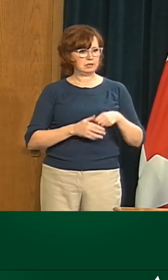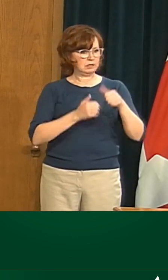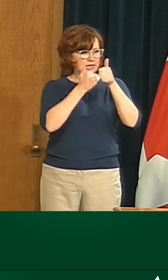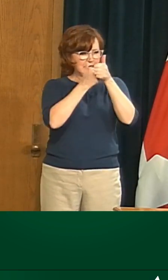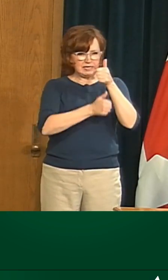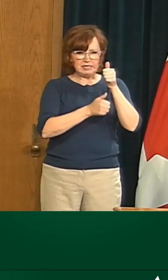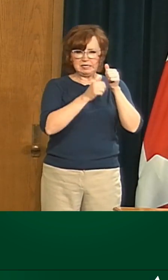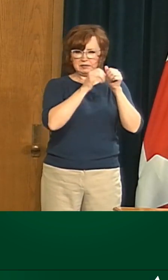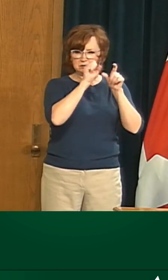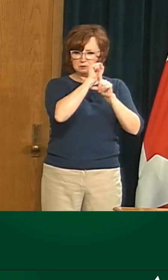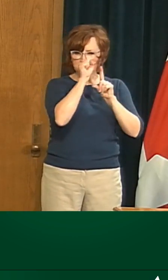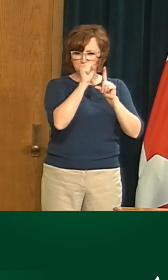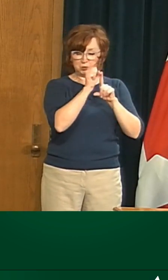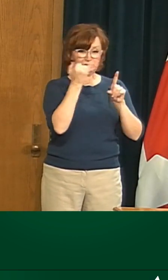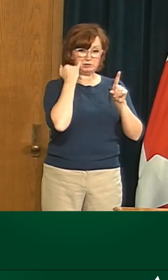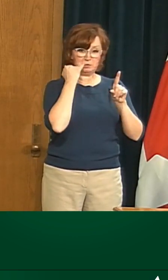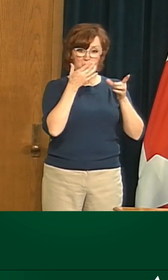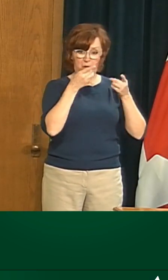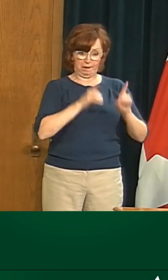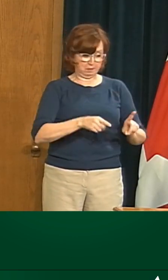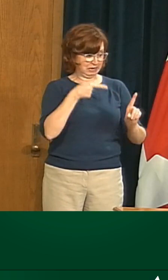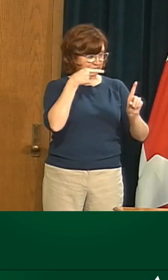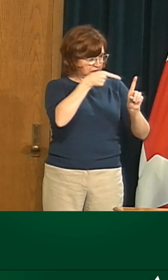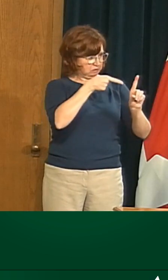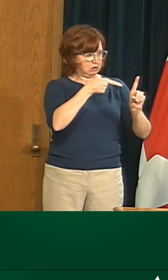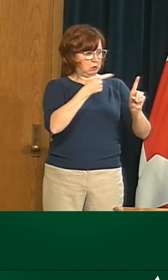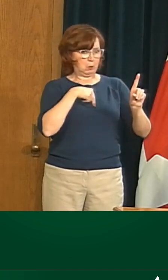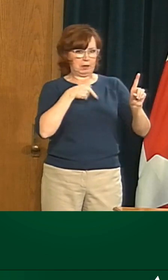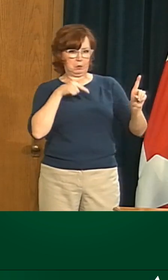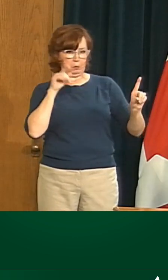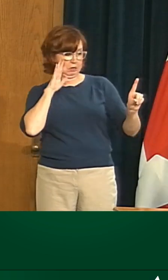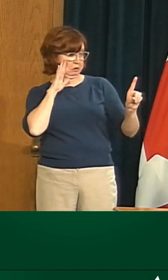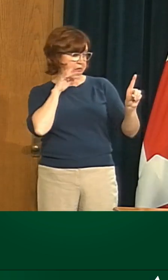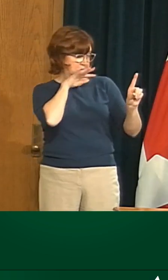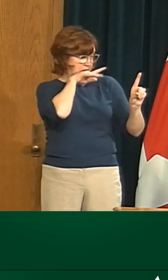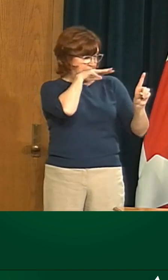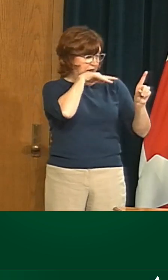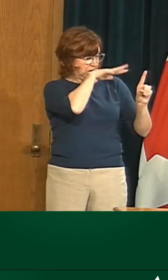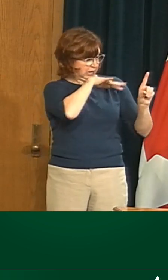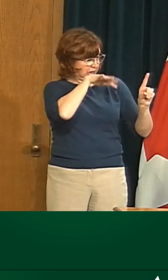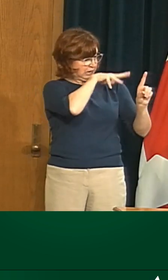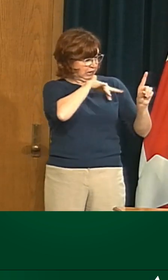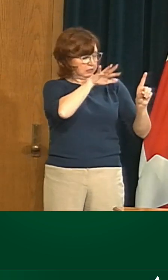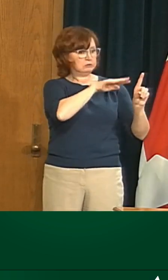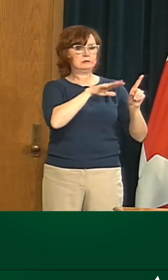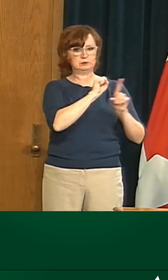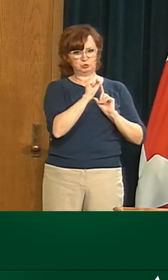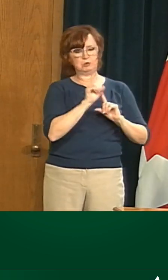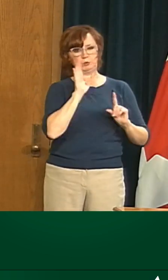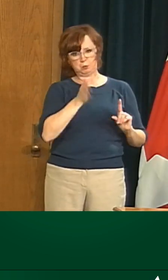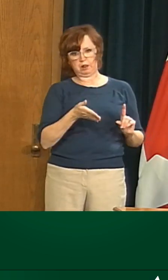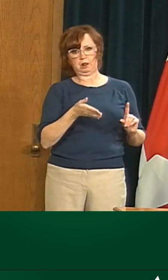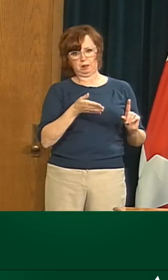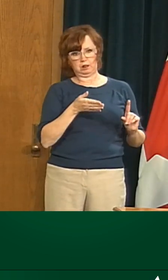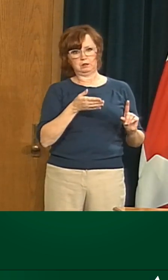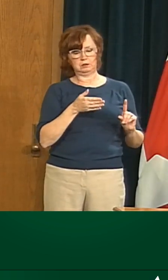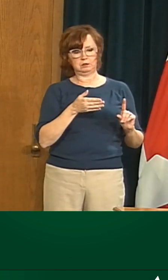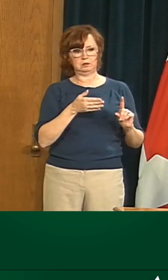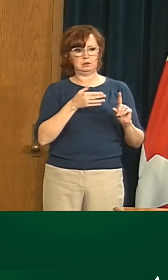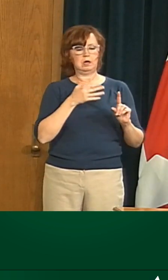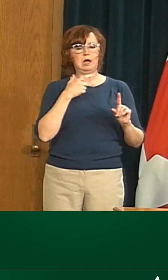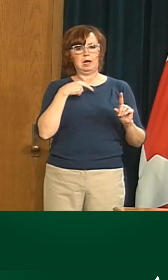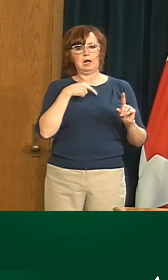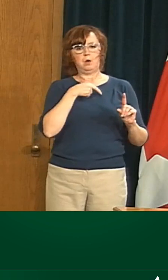and obviously control any transmission through case contact investigation, but also use that experience to further